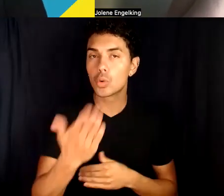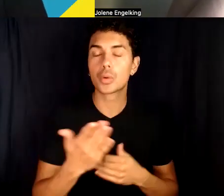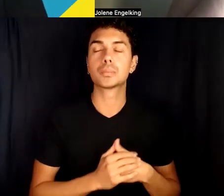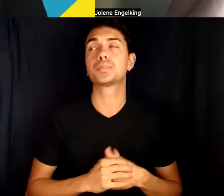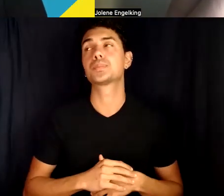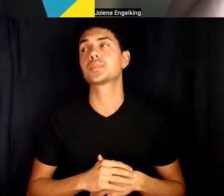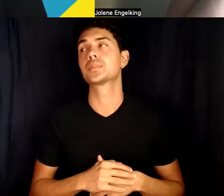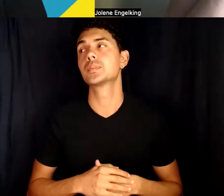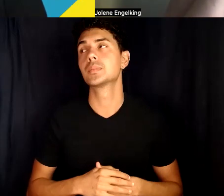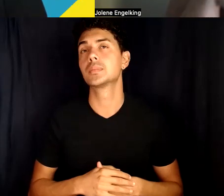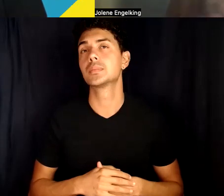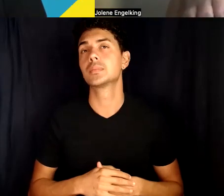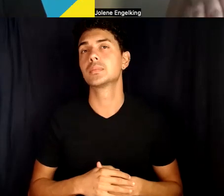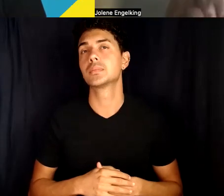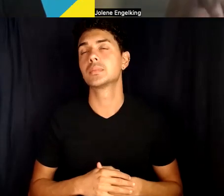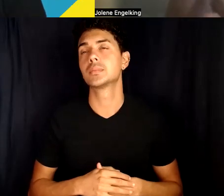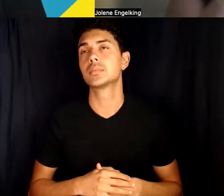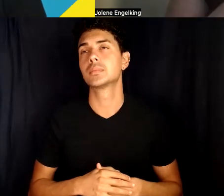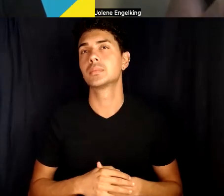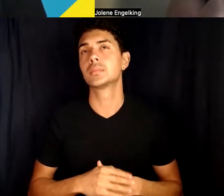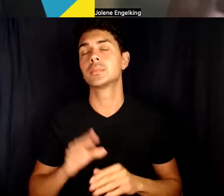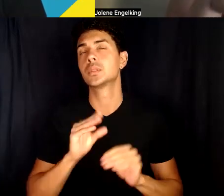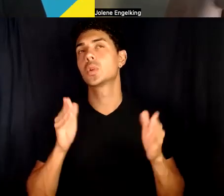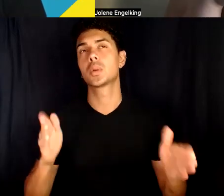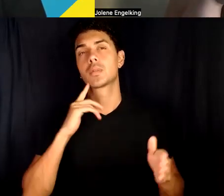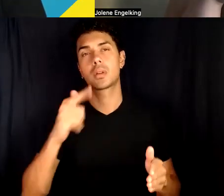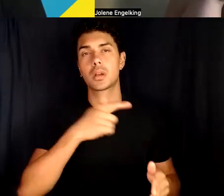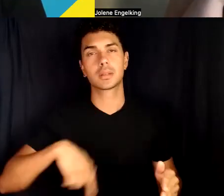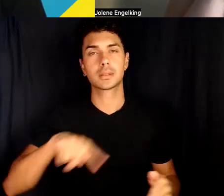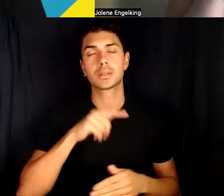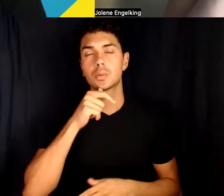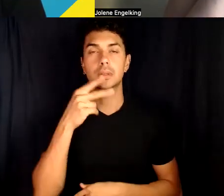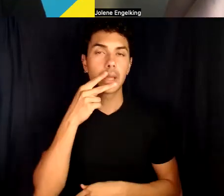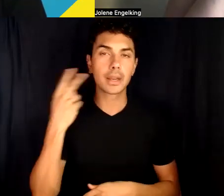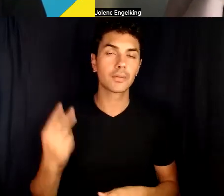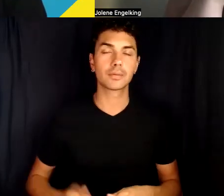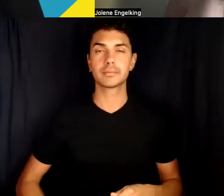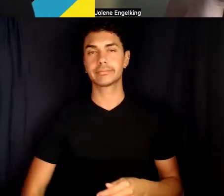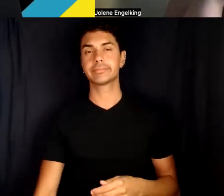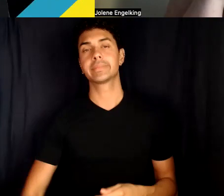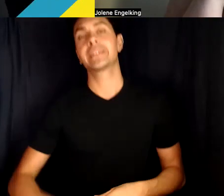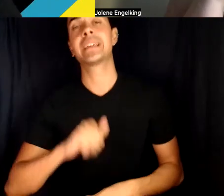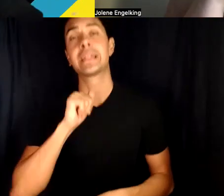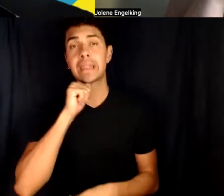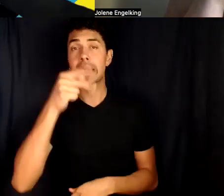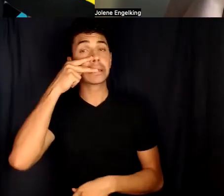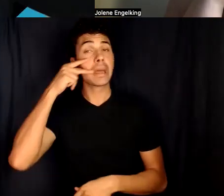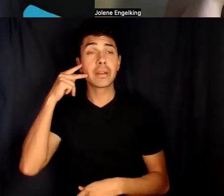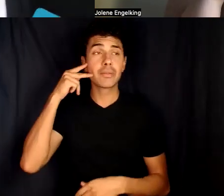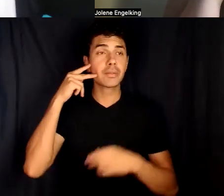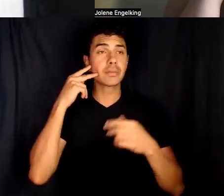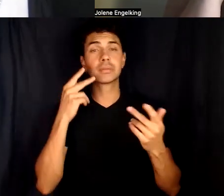is, like, there's no way for any of us, native, non-native, to know all of the different tribal customs,